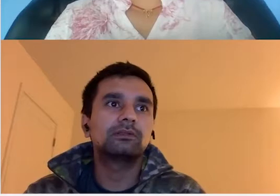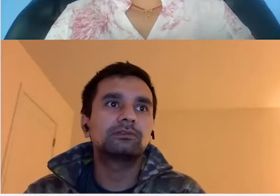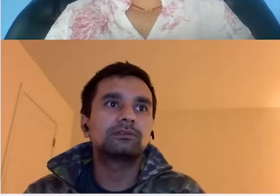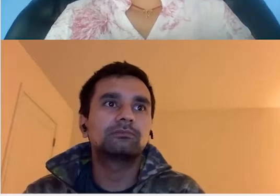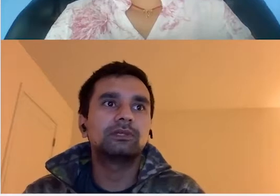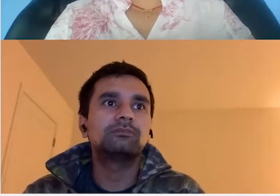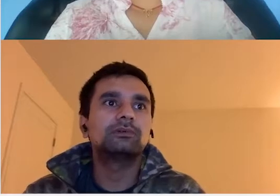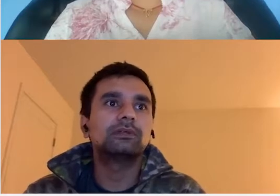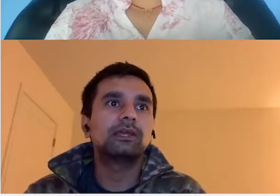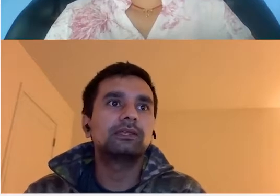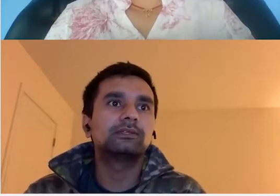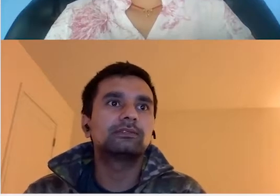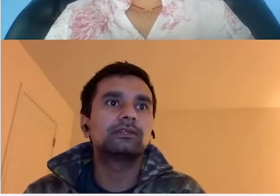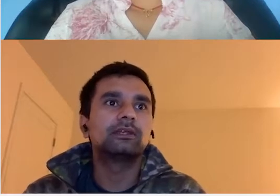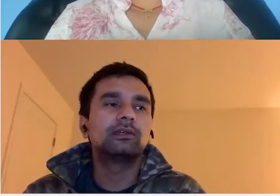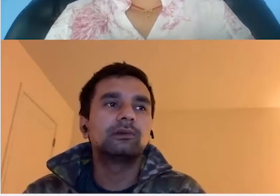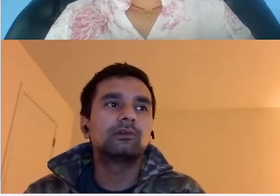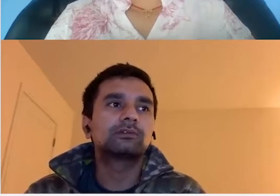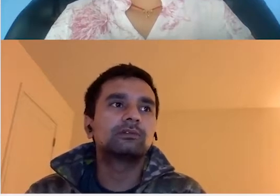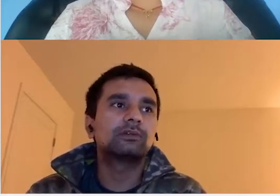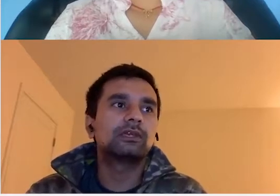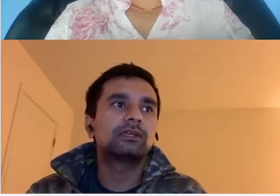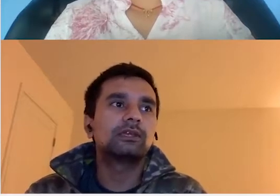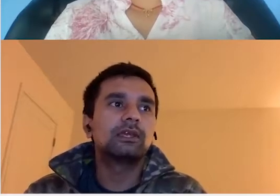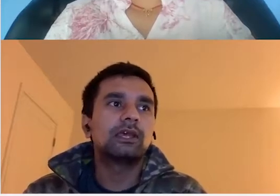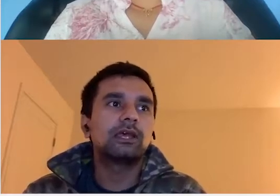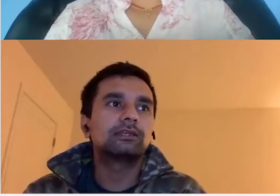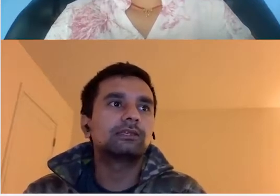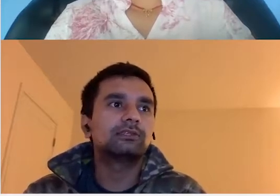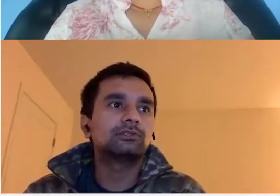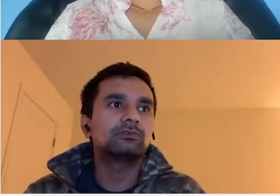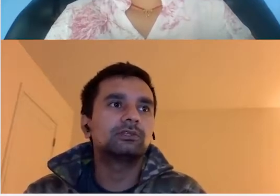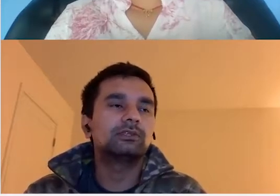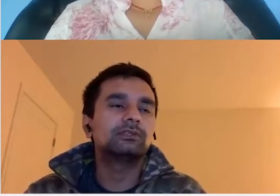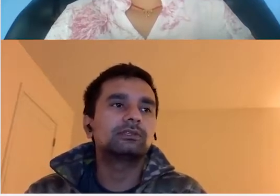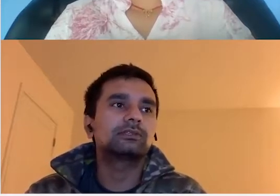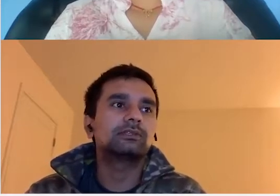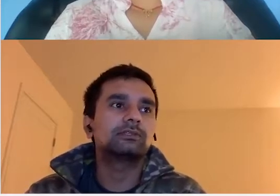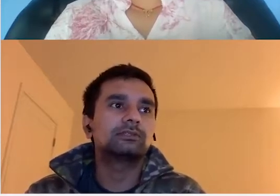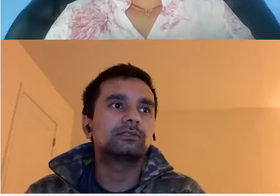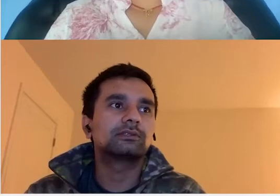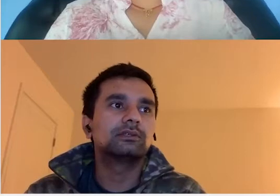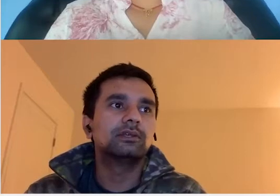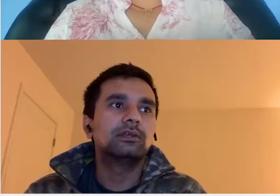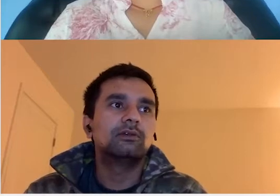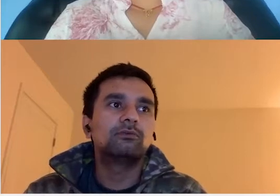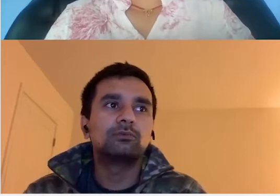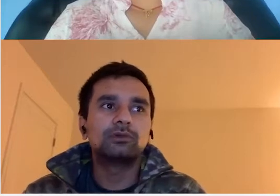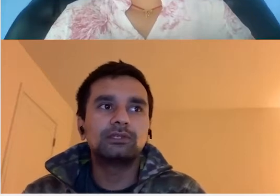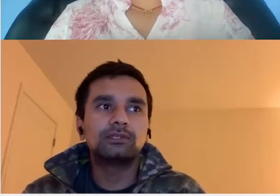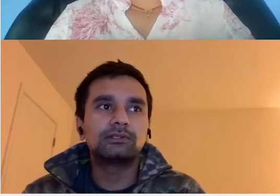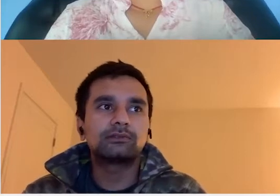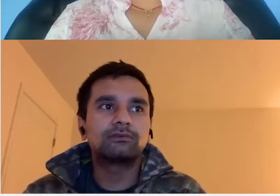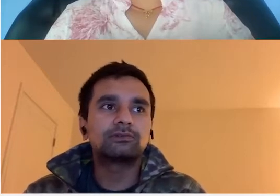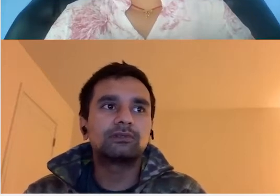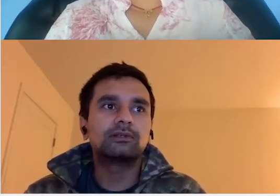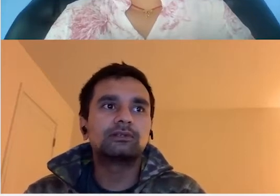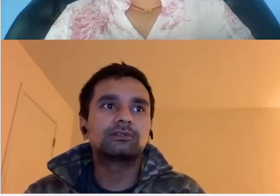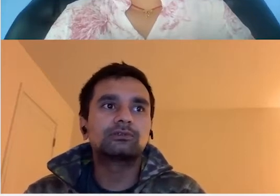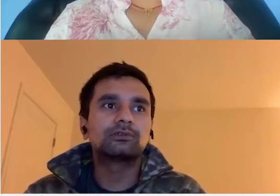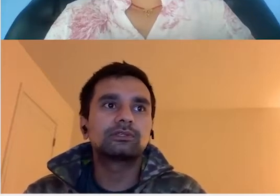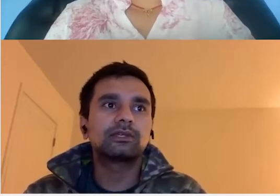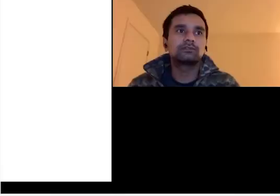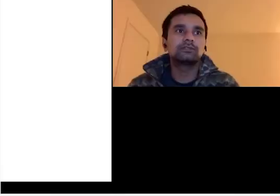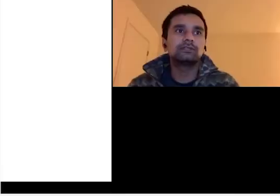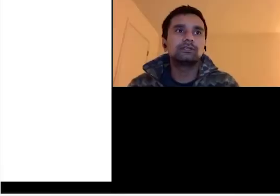landscape, culture, people, and history, while also looking at issues in these destinations. For more details on virtual